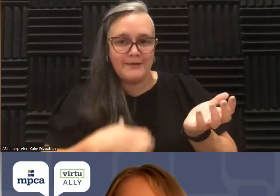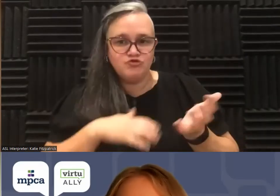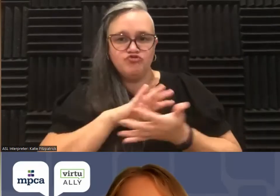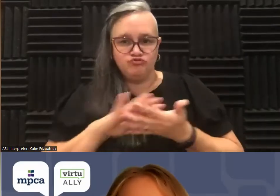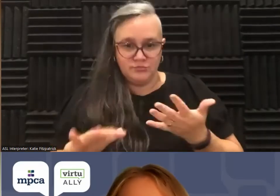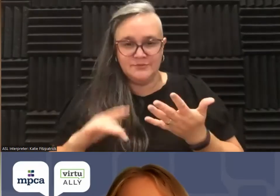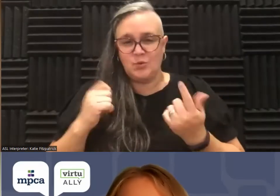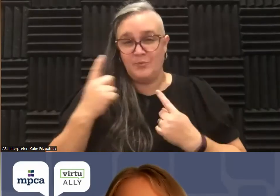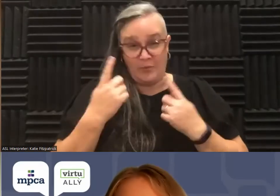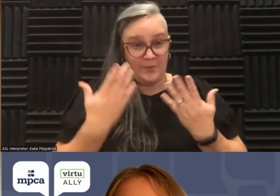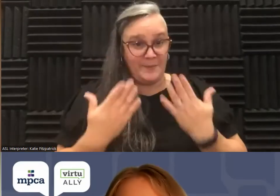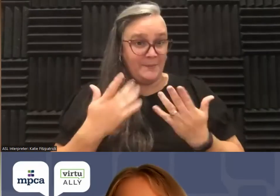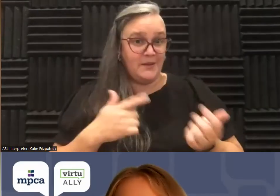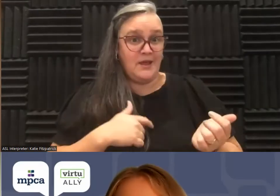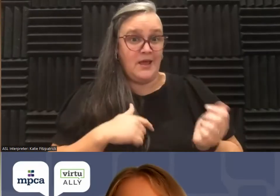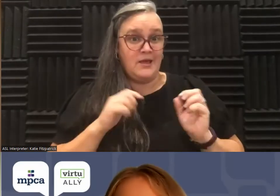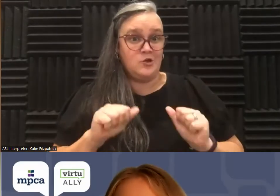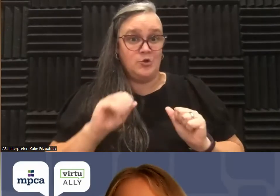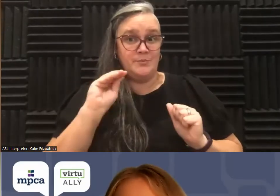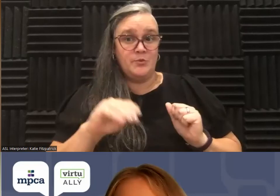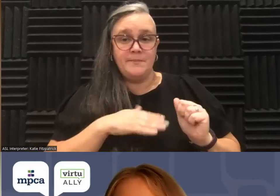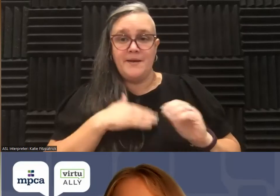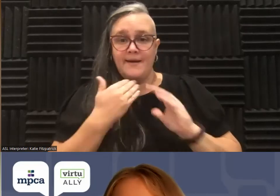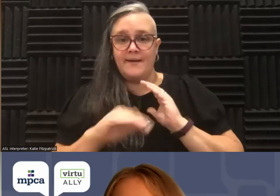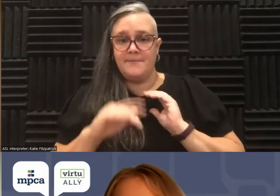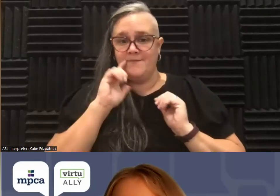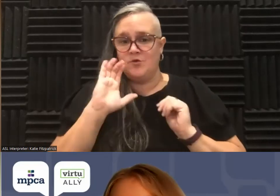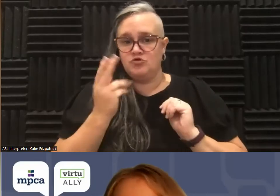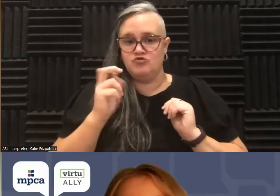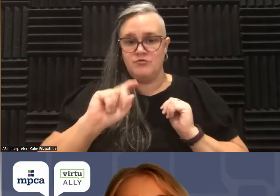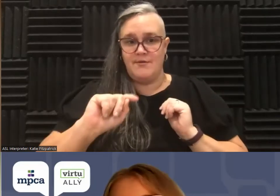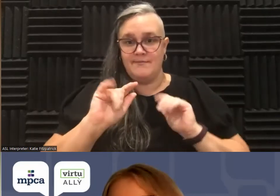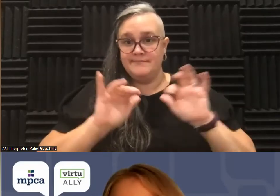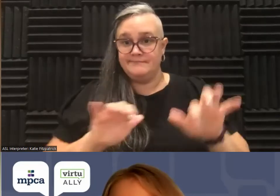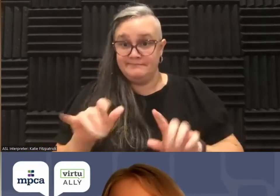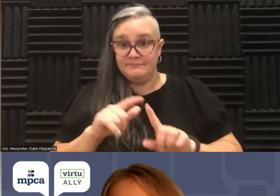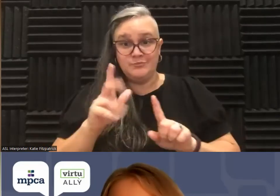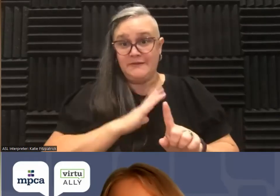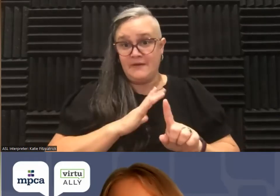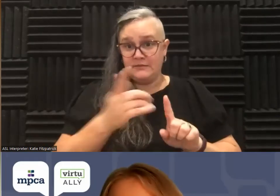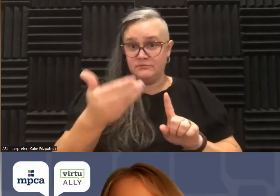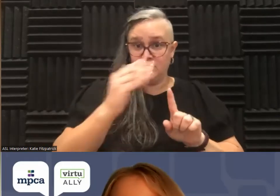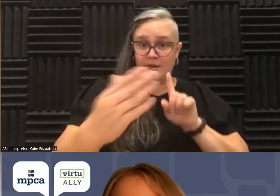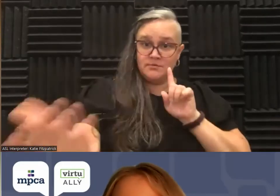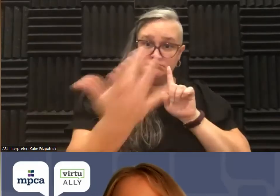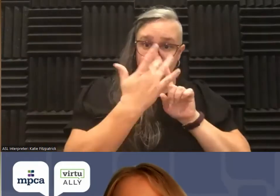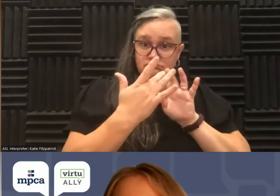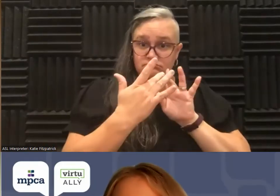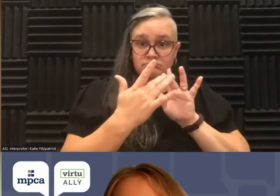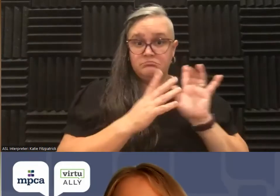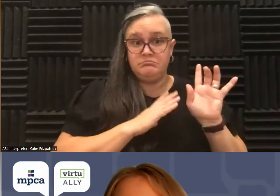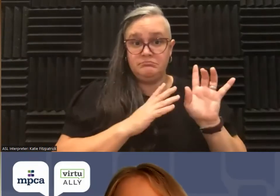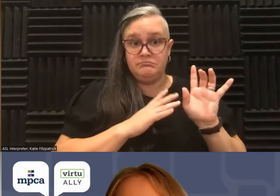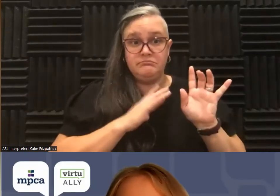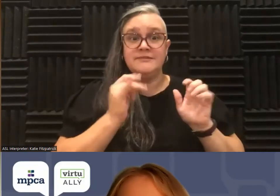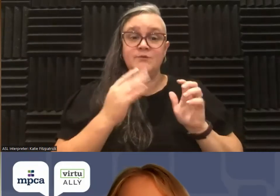wondering, perhaps if I maybe could put my email in the chat, it'd be fine if you wanted to reach out to me if you wanted to